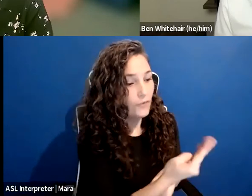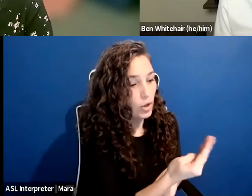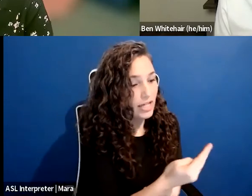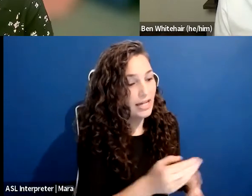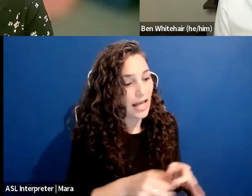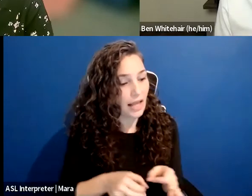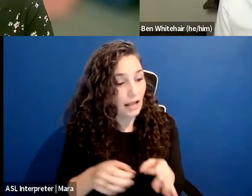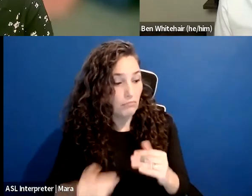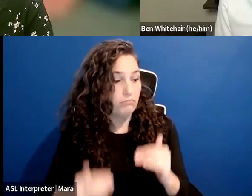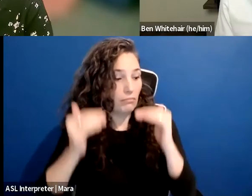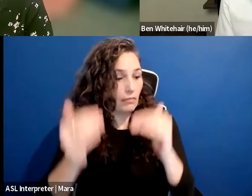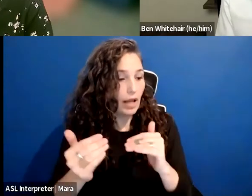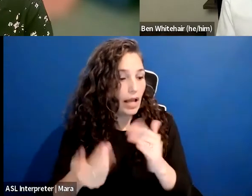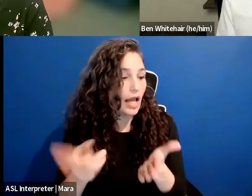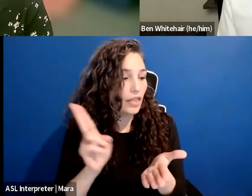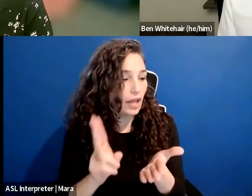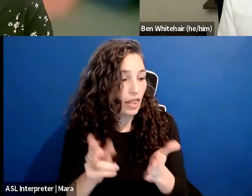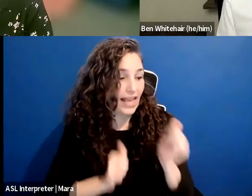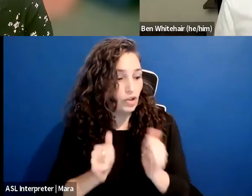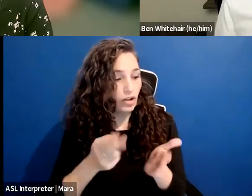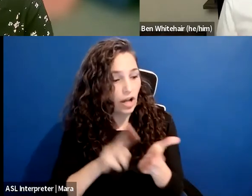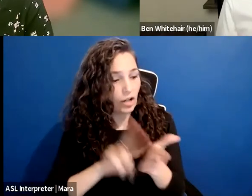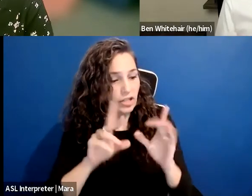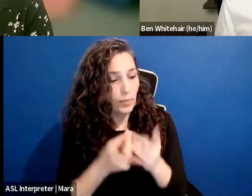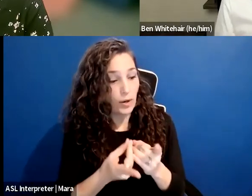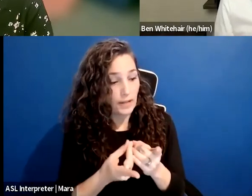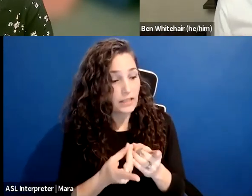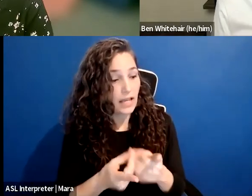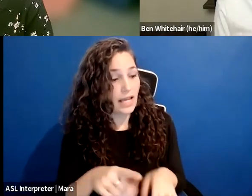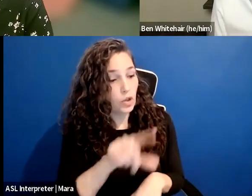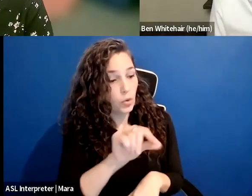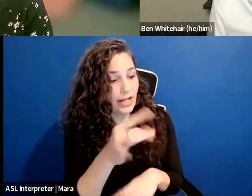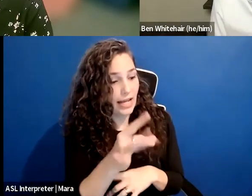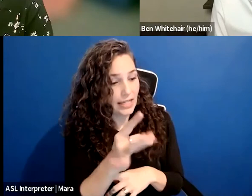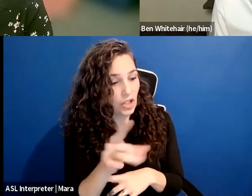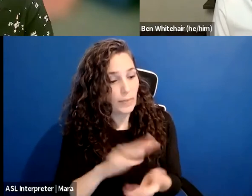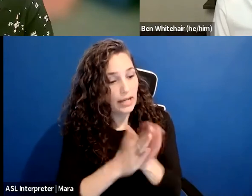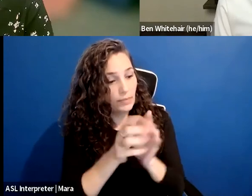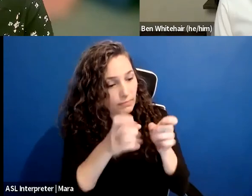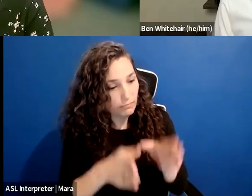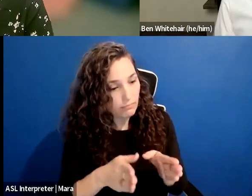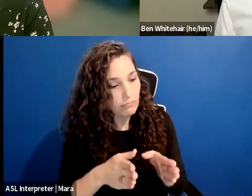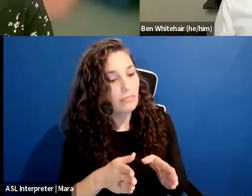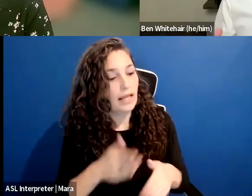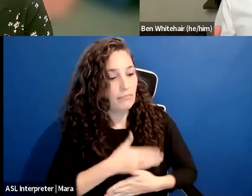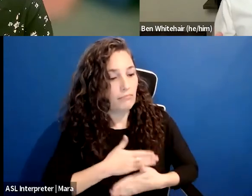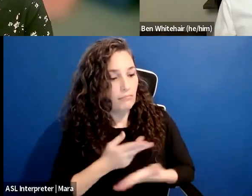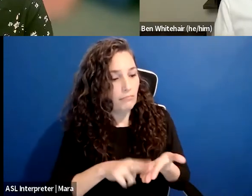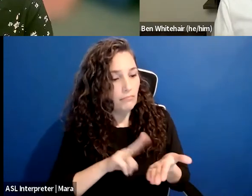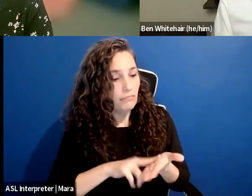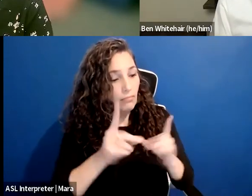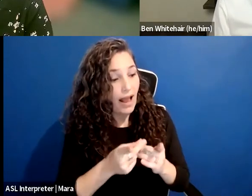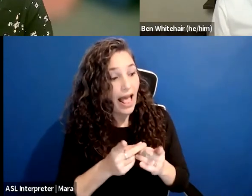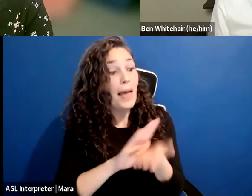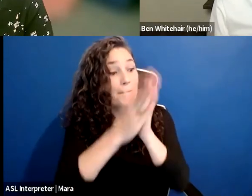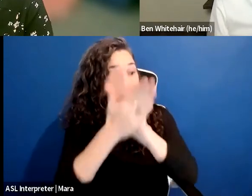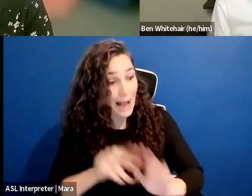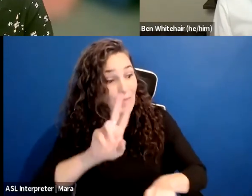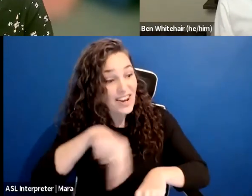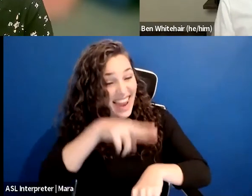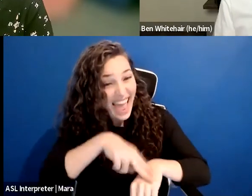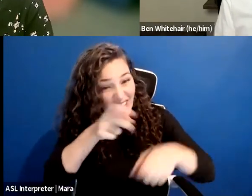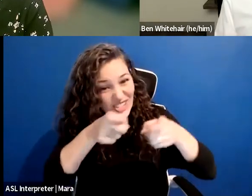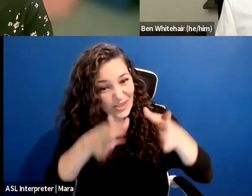became a manager in the Entertainment Contracts Department before becoming the National Director. Jessica, thank you so much for being here